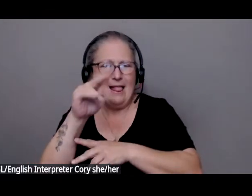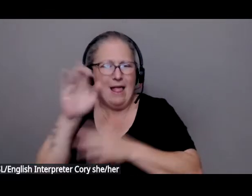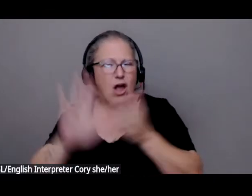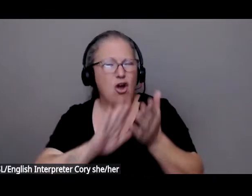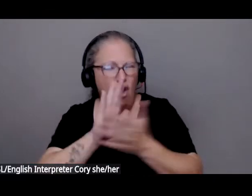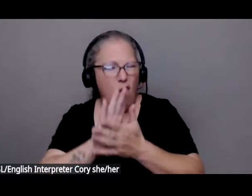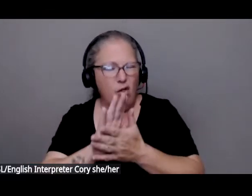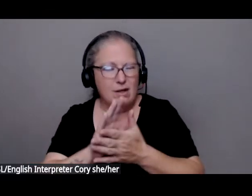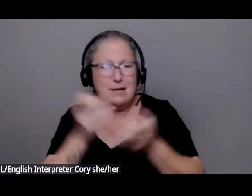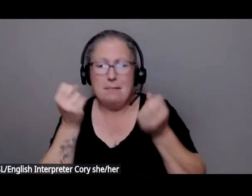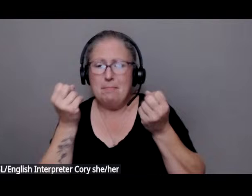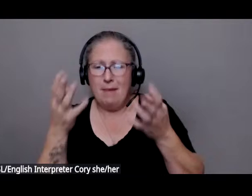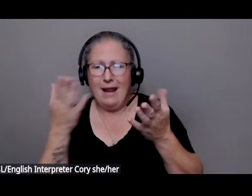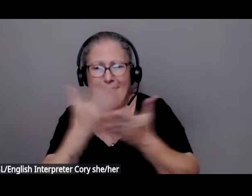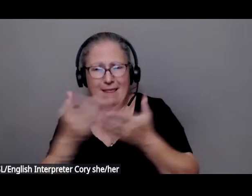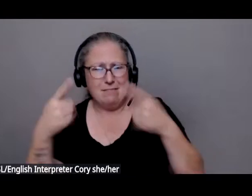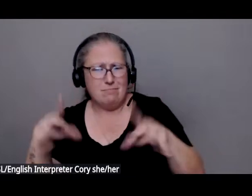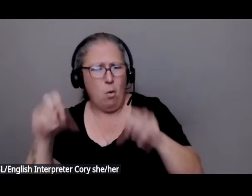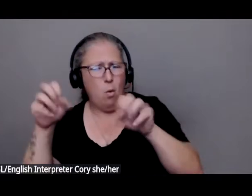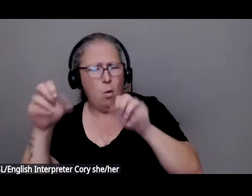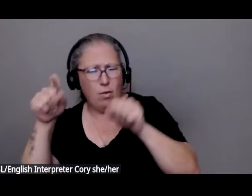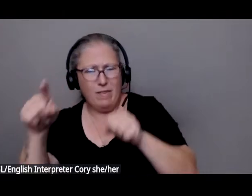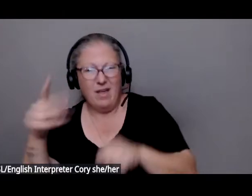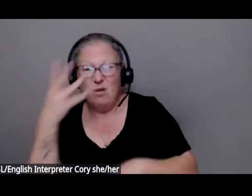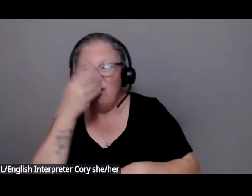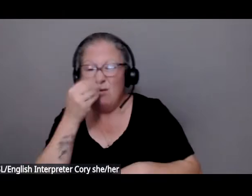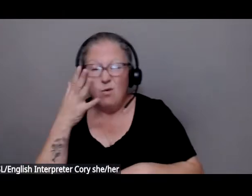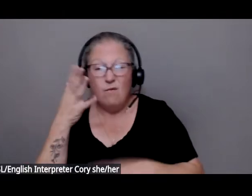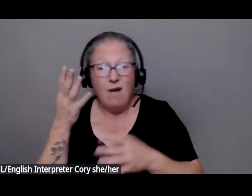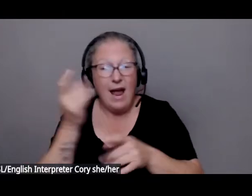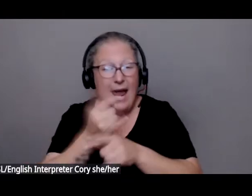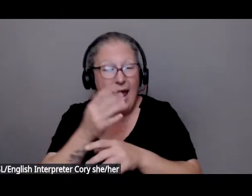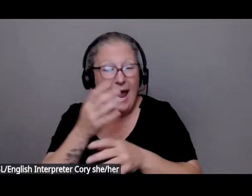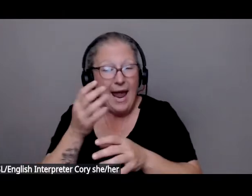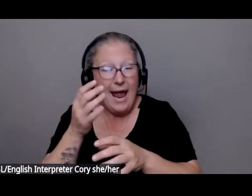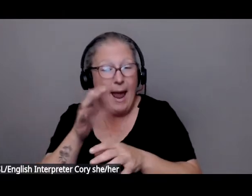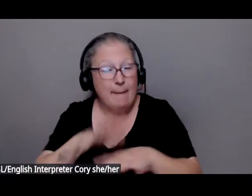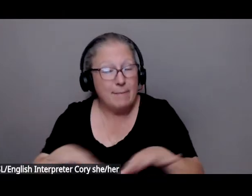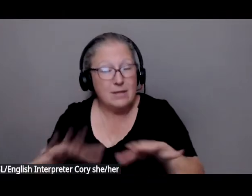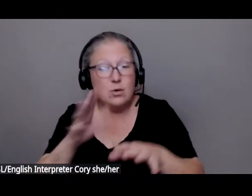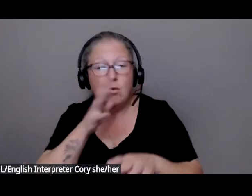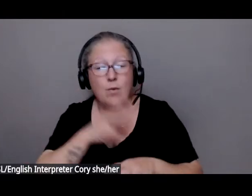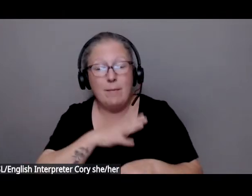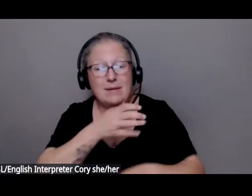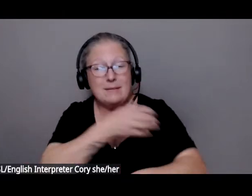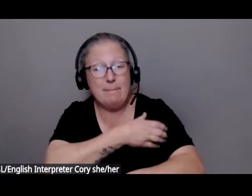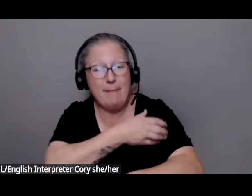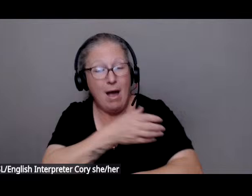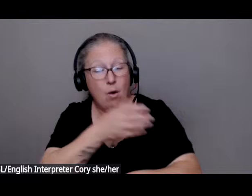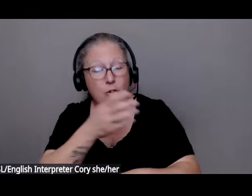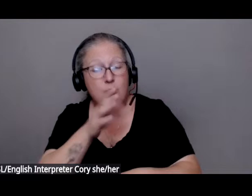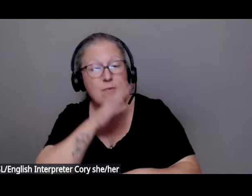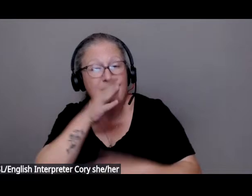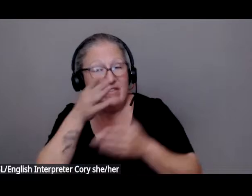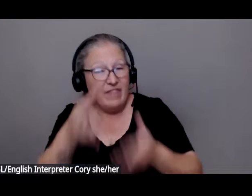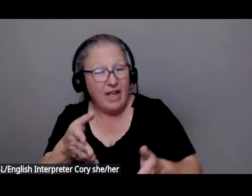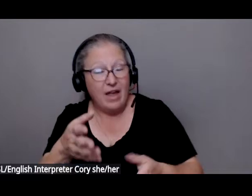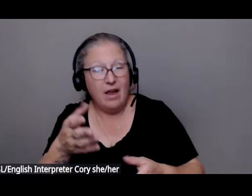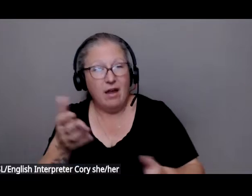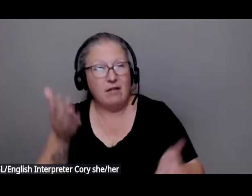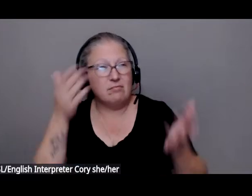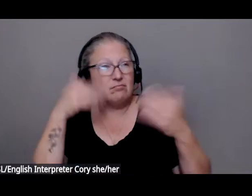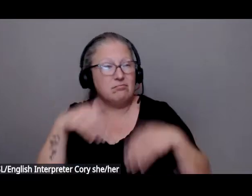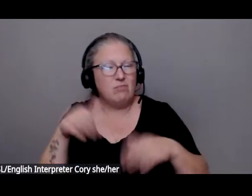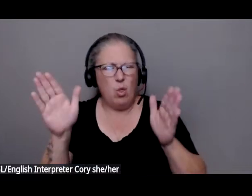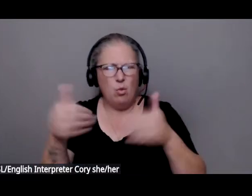there a lot of things are hosted there. It's a beautiful campus. We had the Women's Power Breakfast there in the what's the room